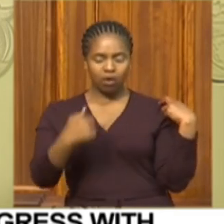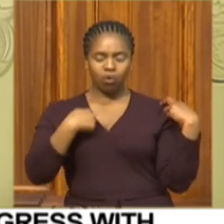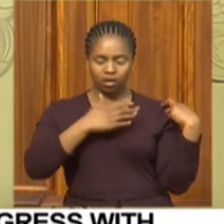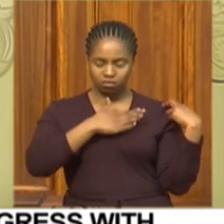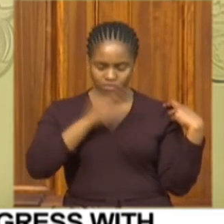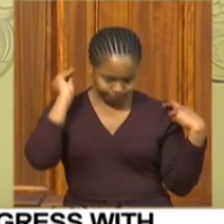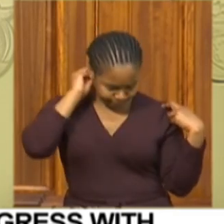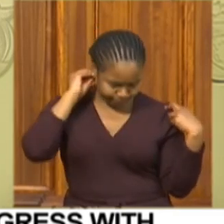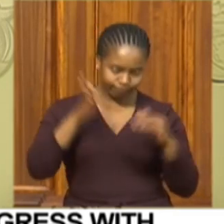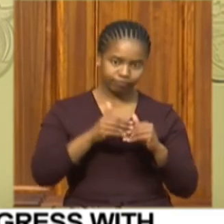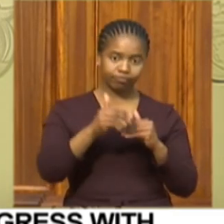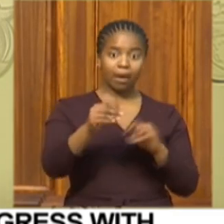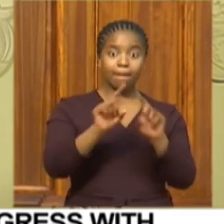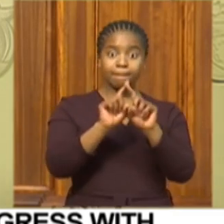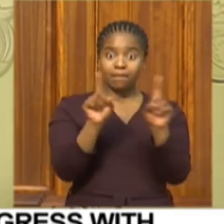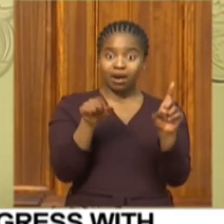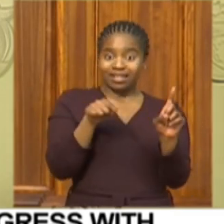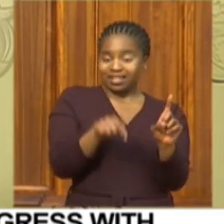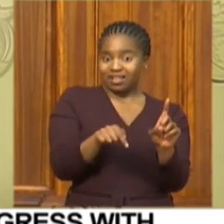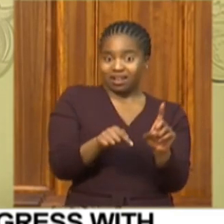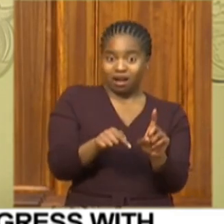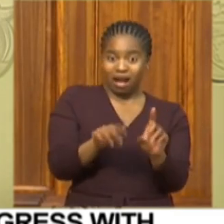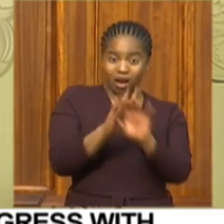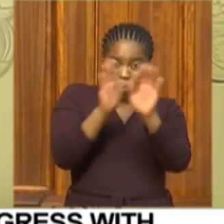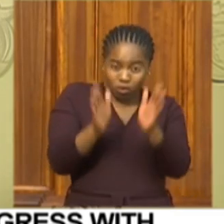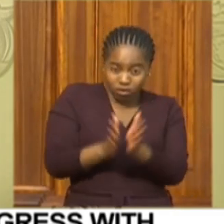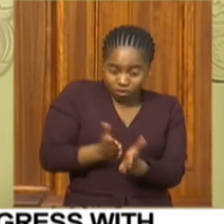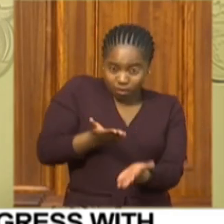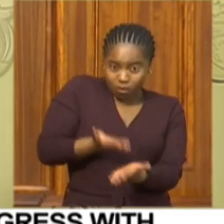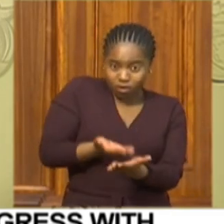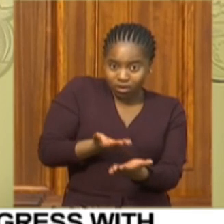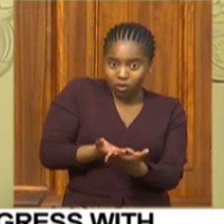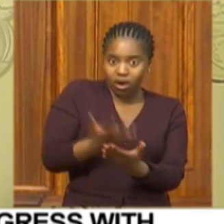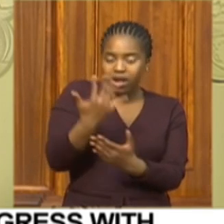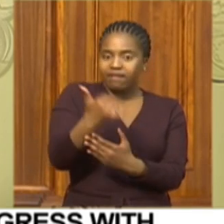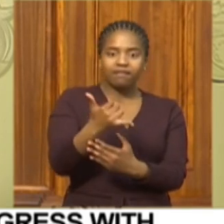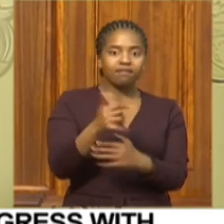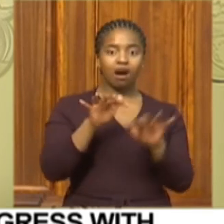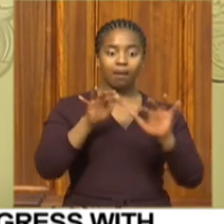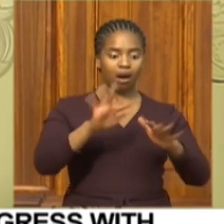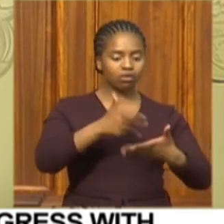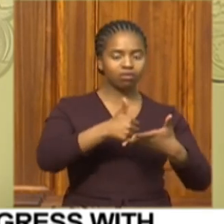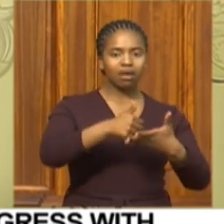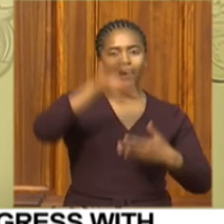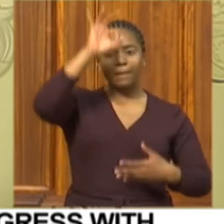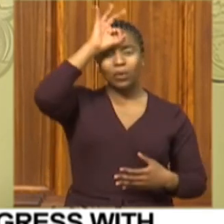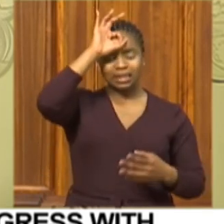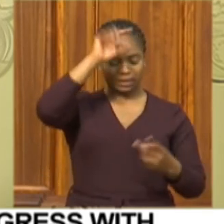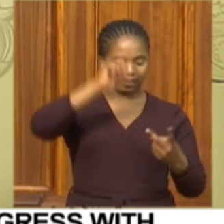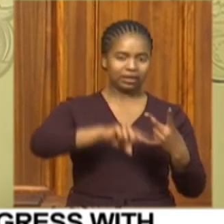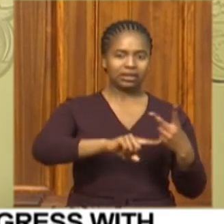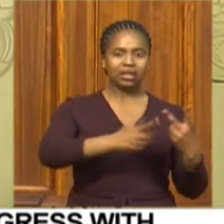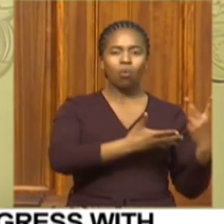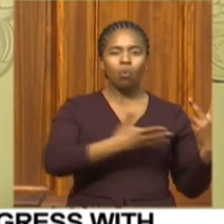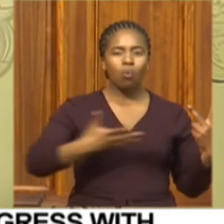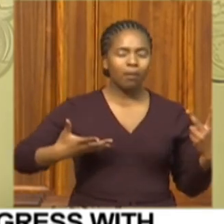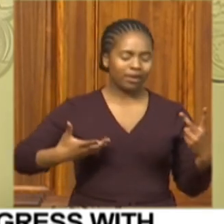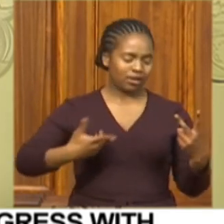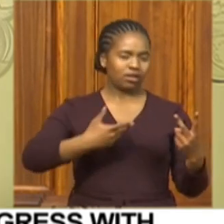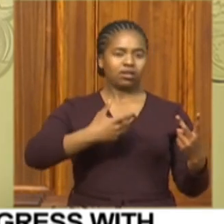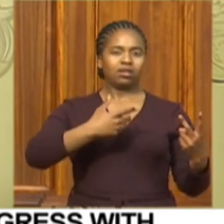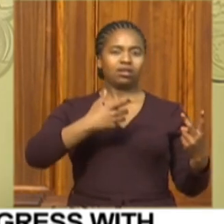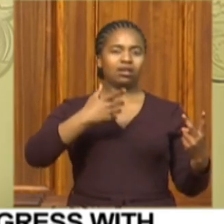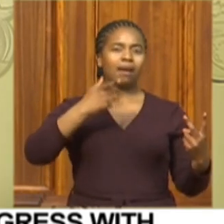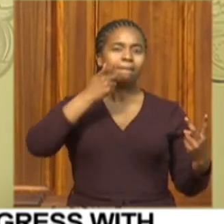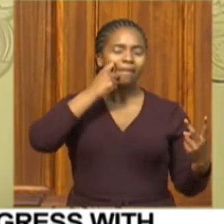of this would have been possible without all other frontline workers, police women and men, soldiers,